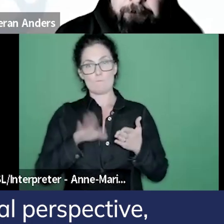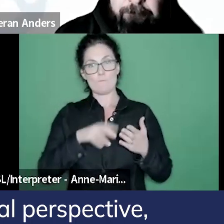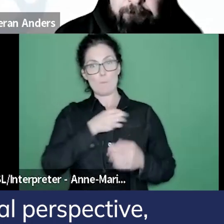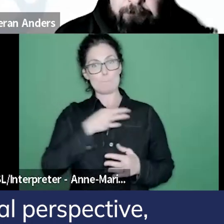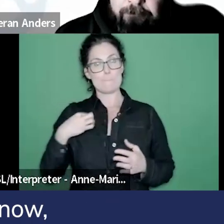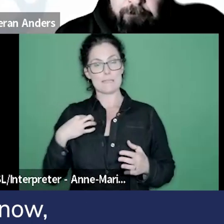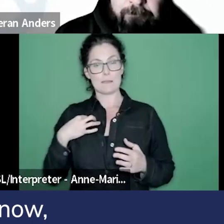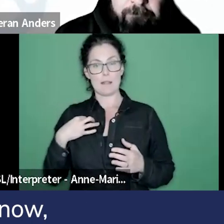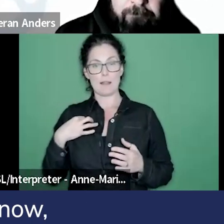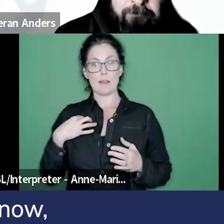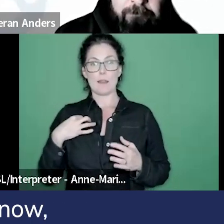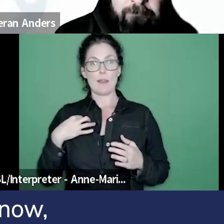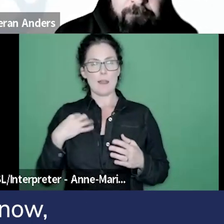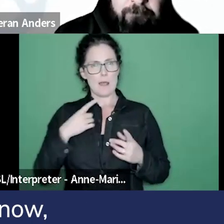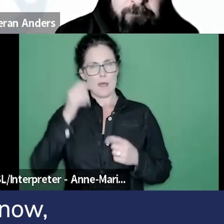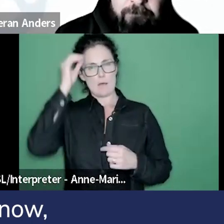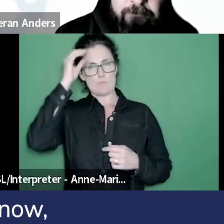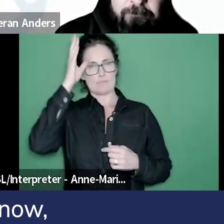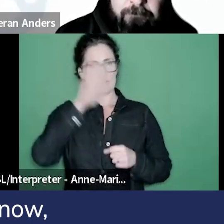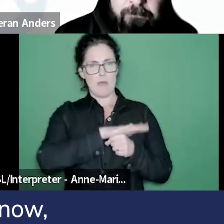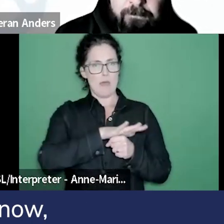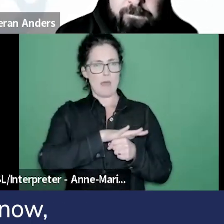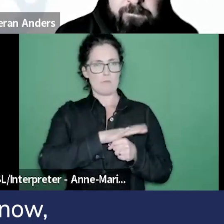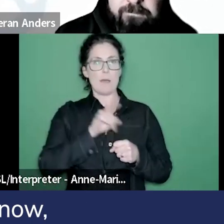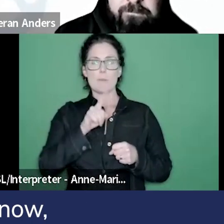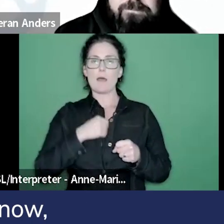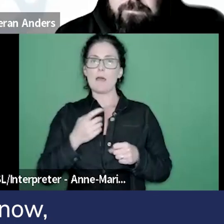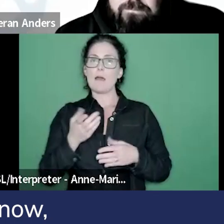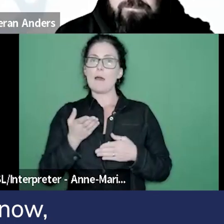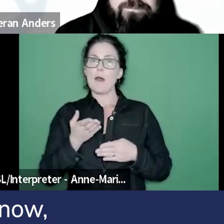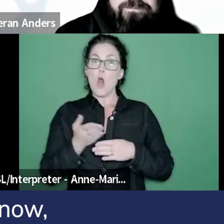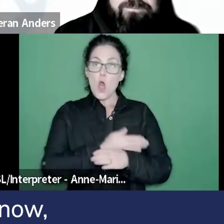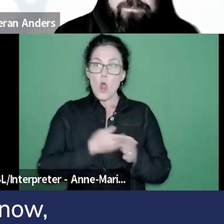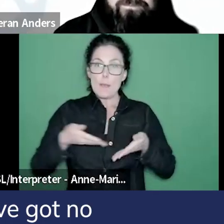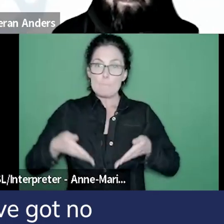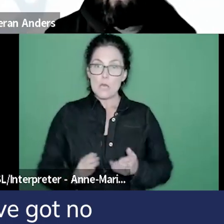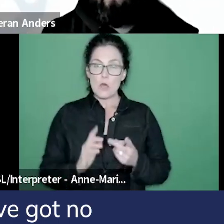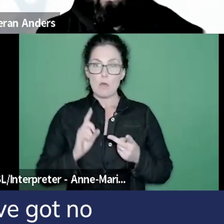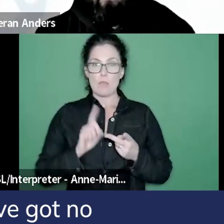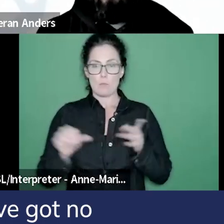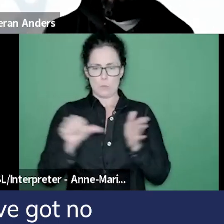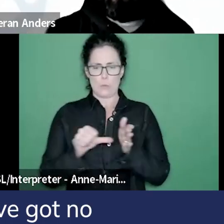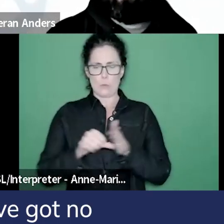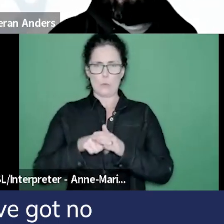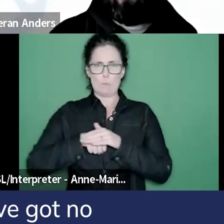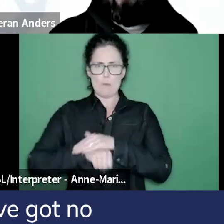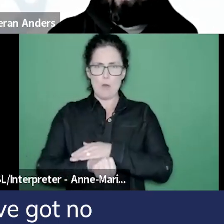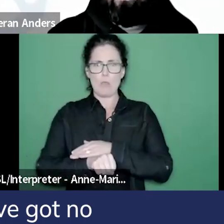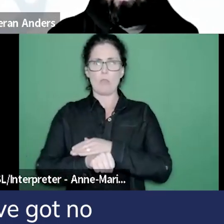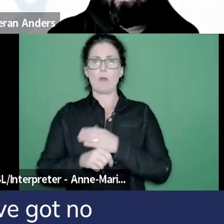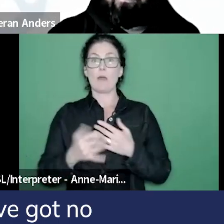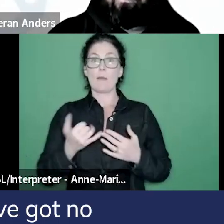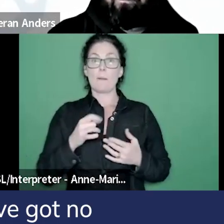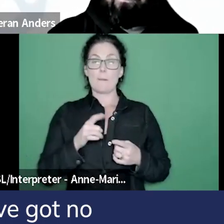perspective. I'm not a neonatologist, but we already know that if you've preterm births, difficult births, bleeding where babies are born, if they've got